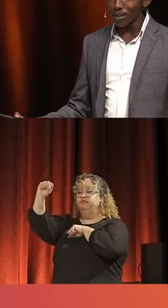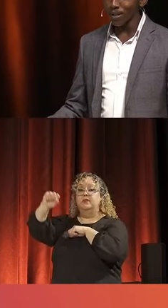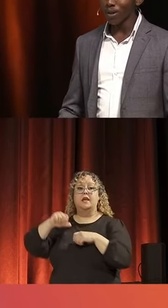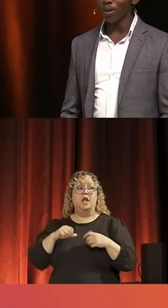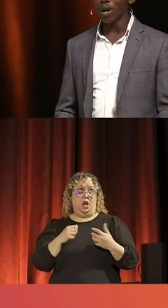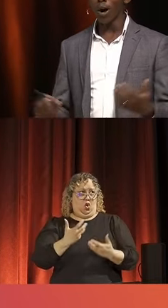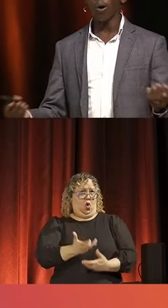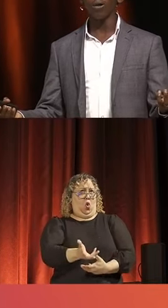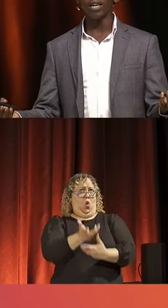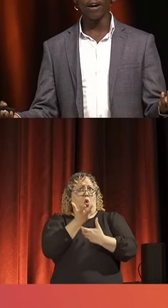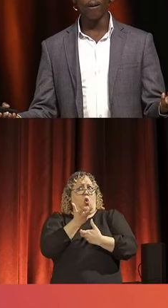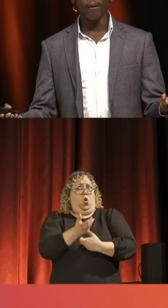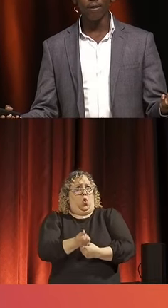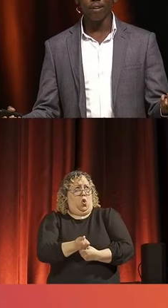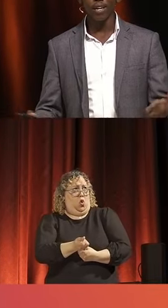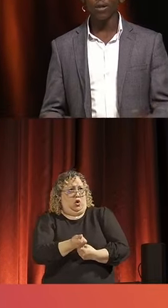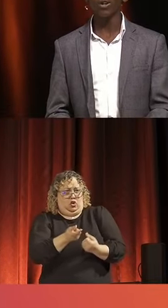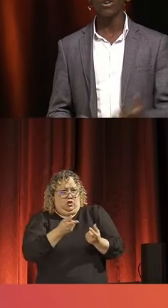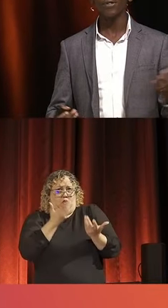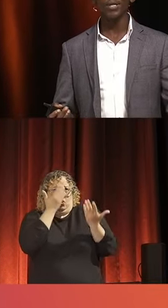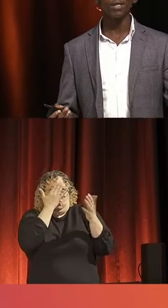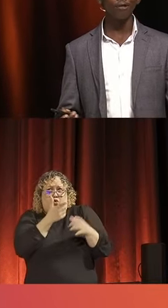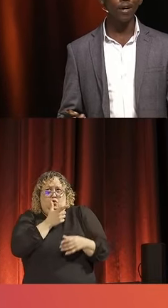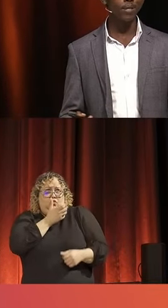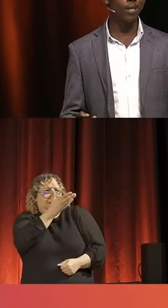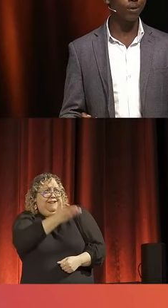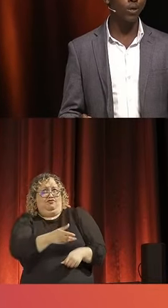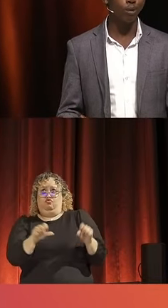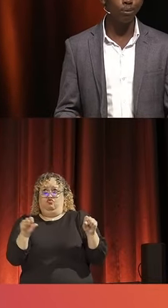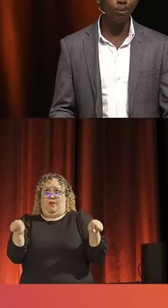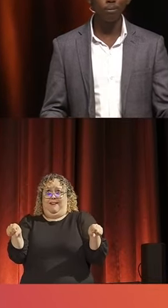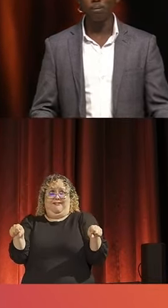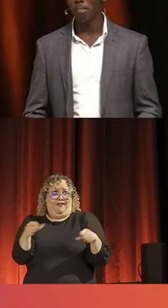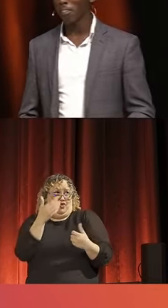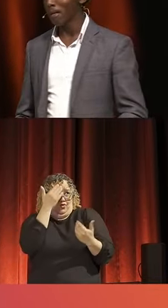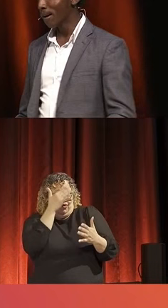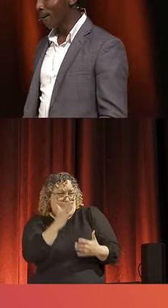is, you don't know how old they are, and you don't know if this is their first day on the job.